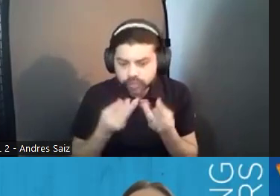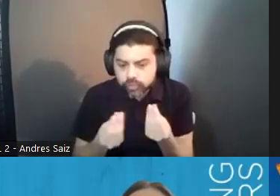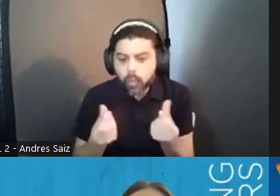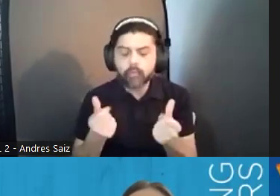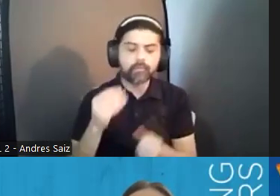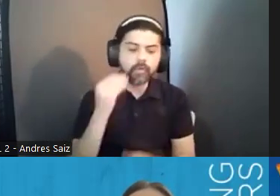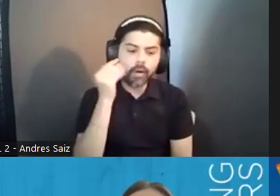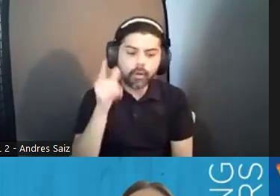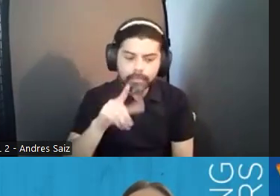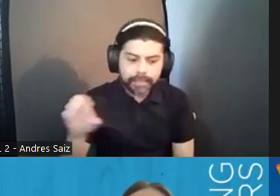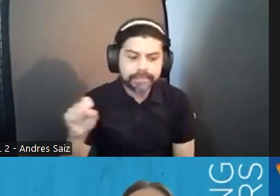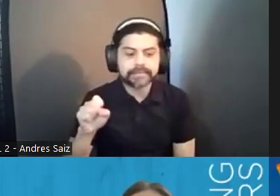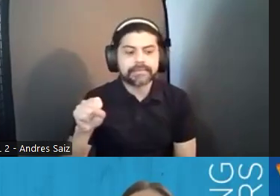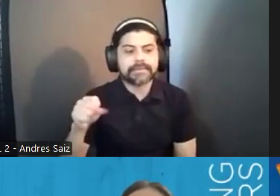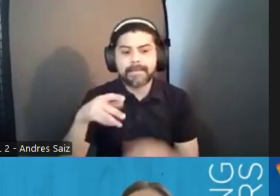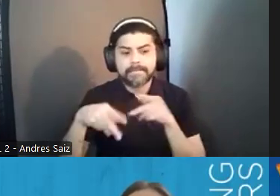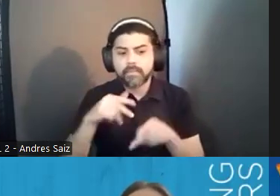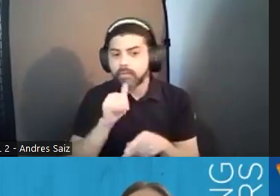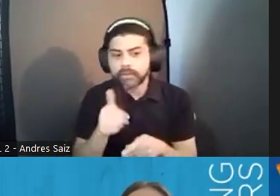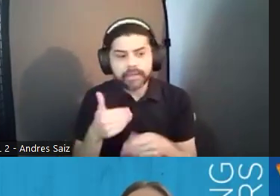are unsheltered.